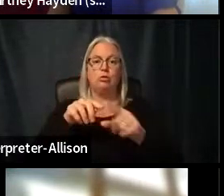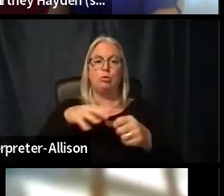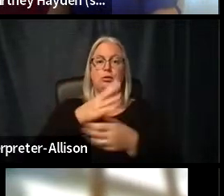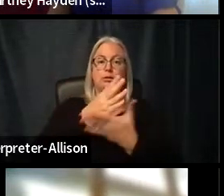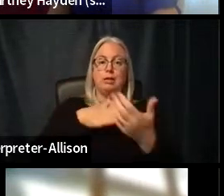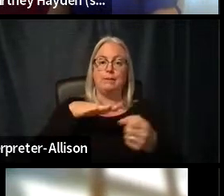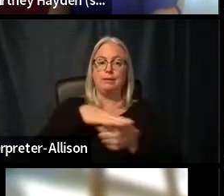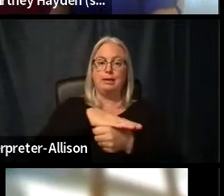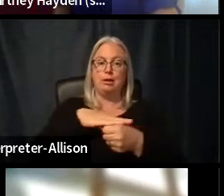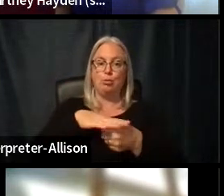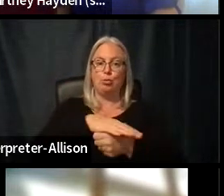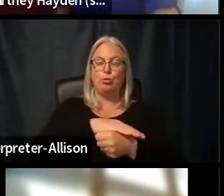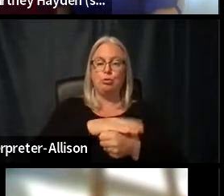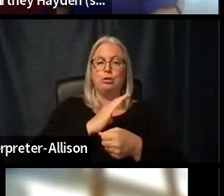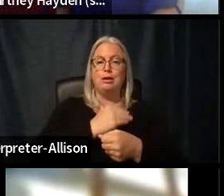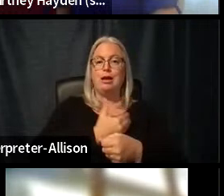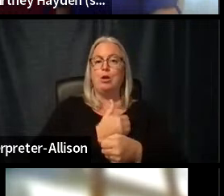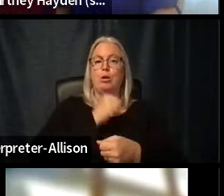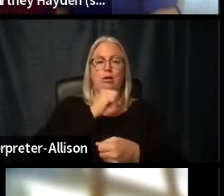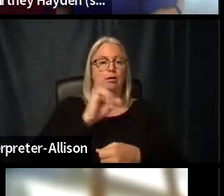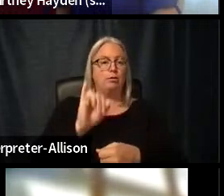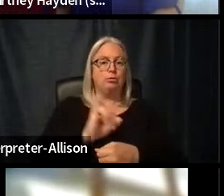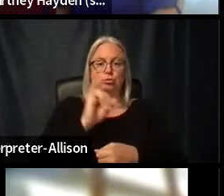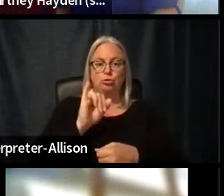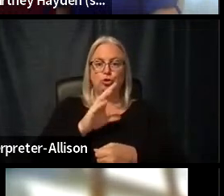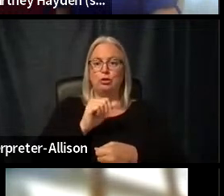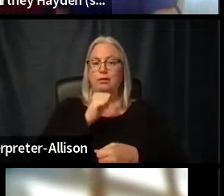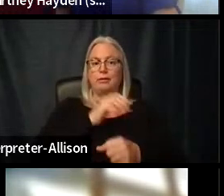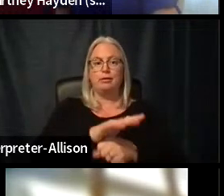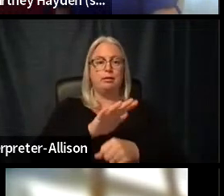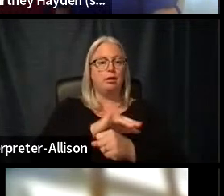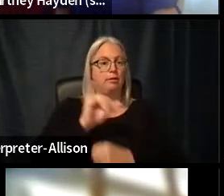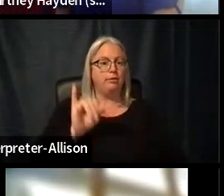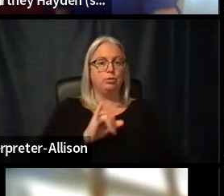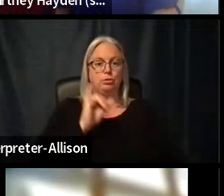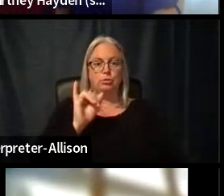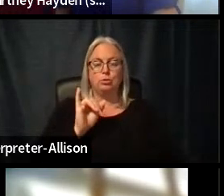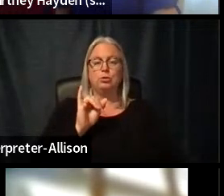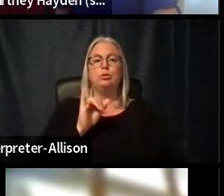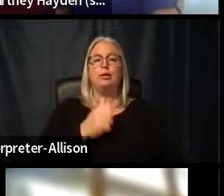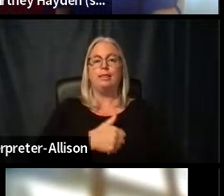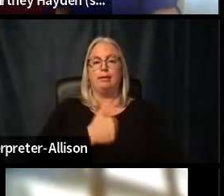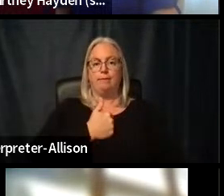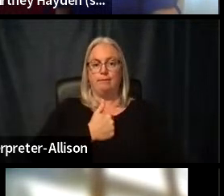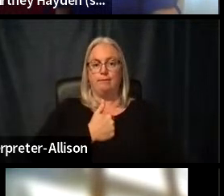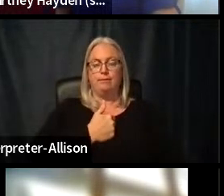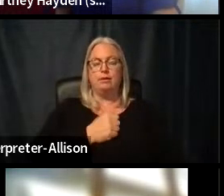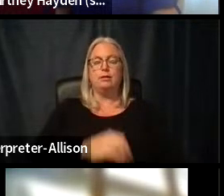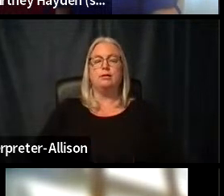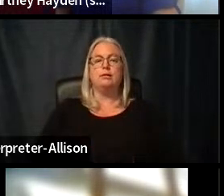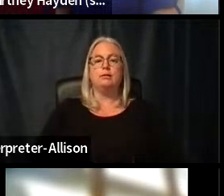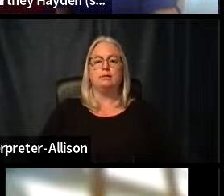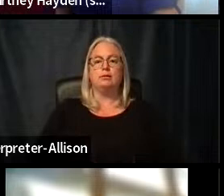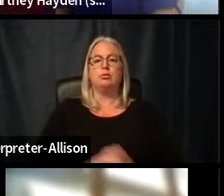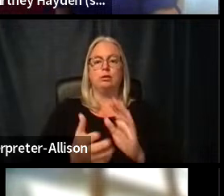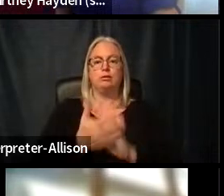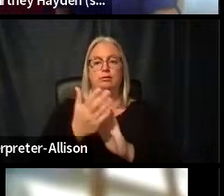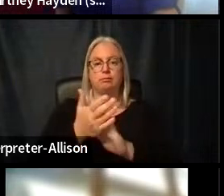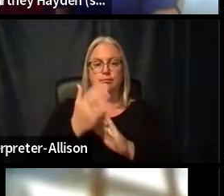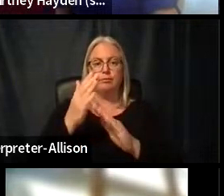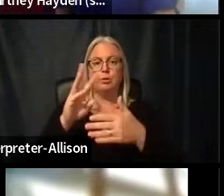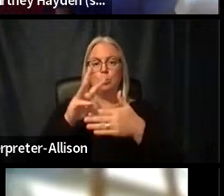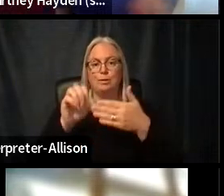where our uninsured and underinsured live. And we operate on